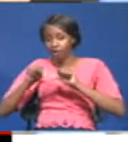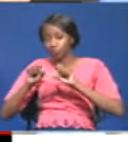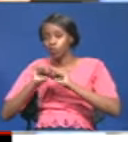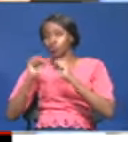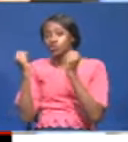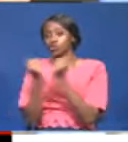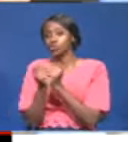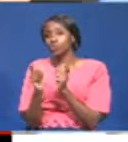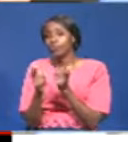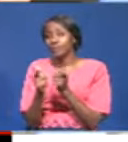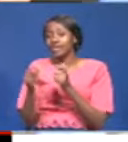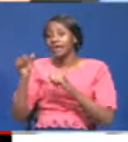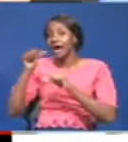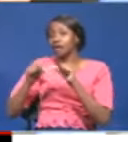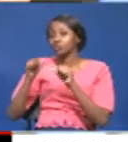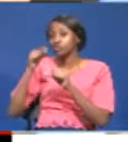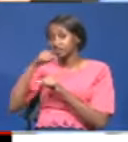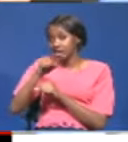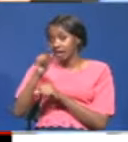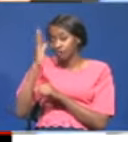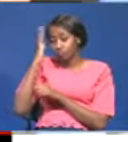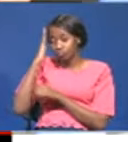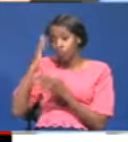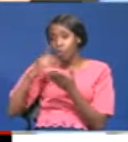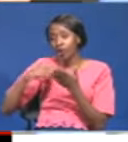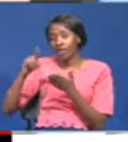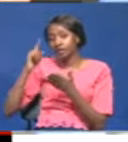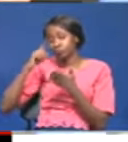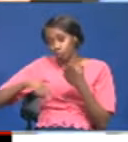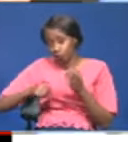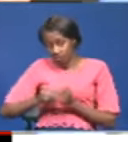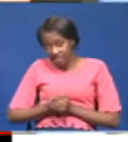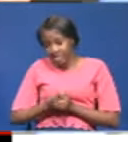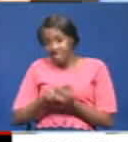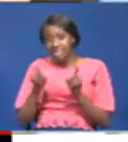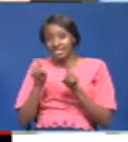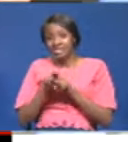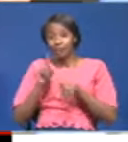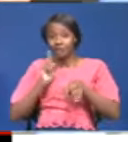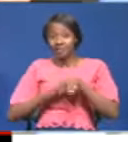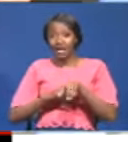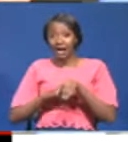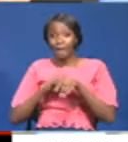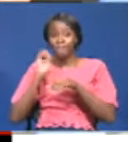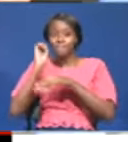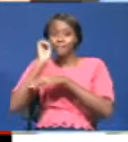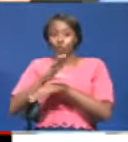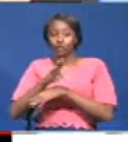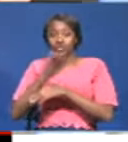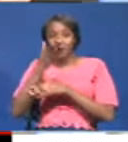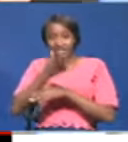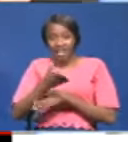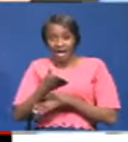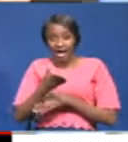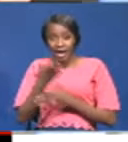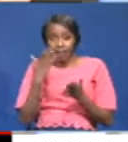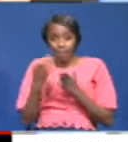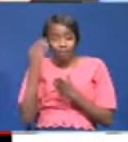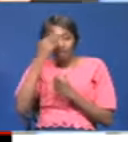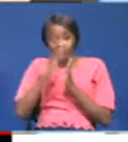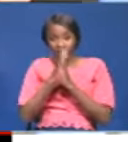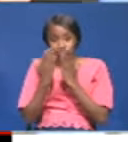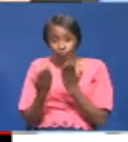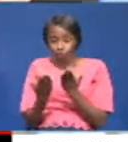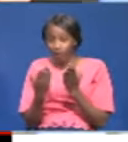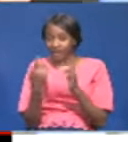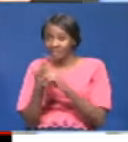right, even their own guidelines. Do you know that every post that we've had flagged violates Facebook's internal guidelines?